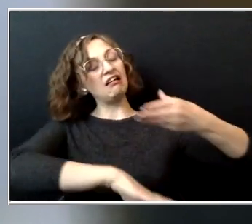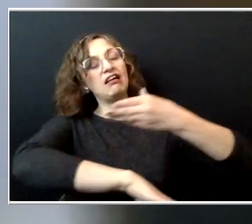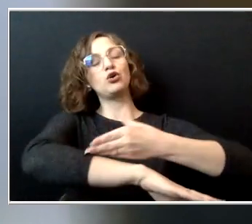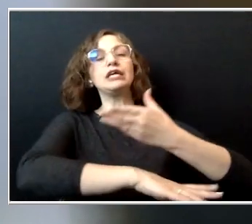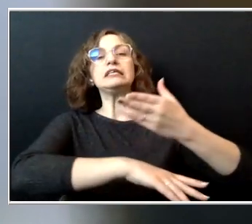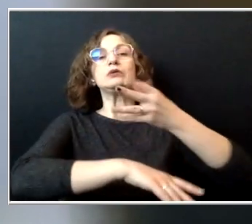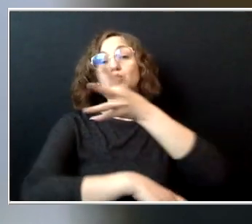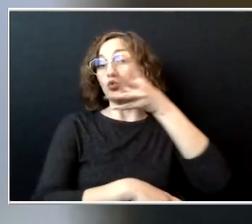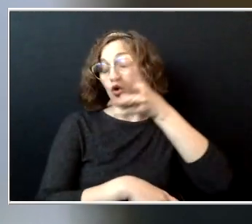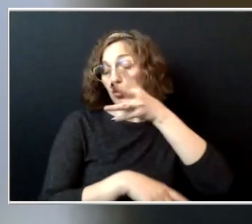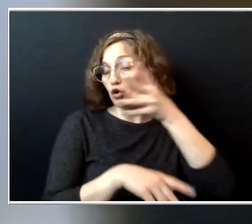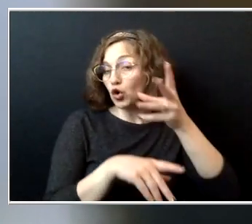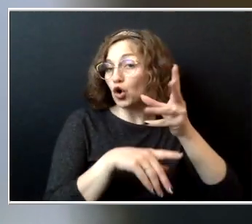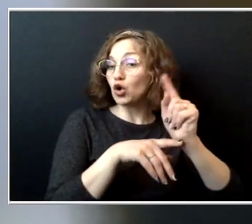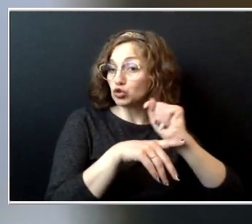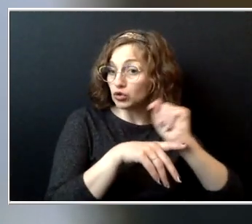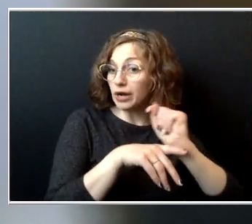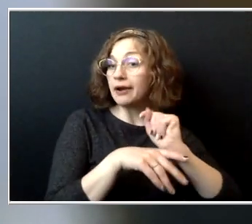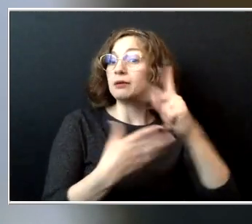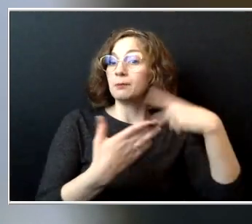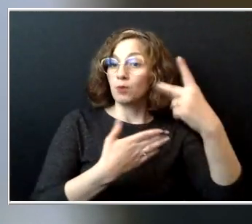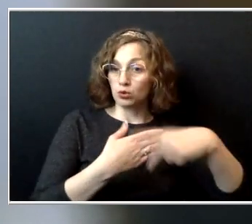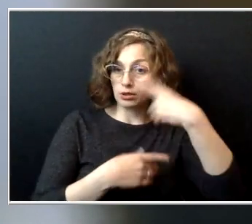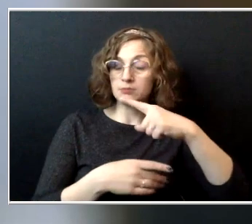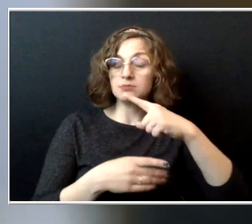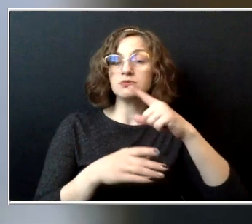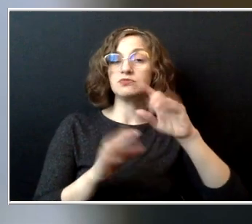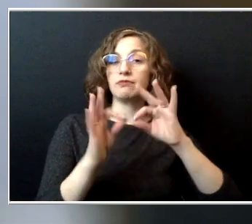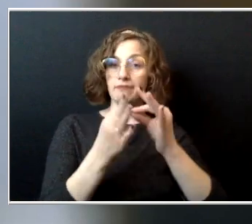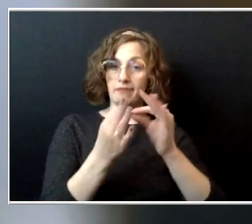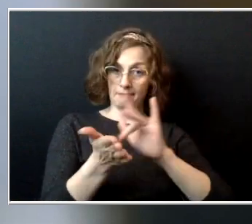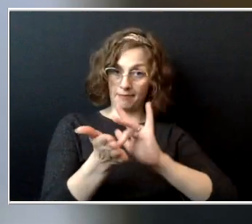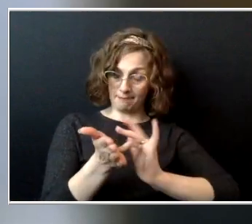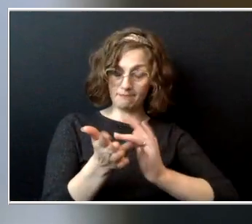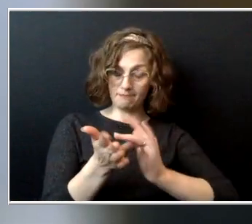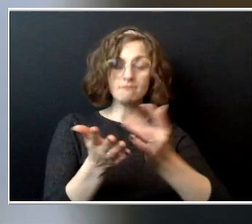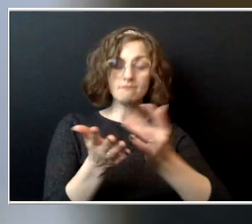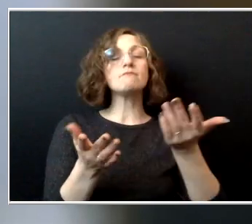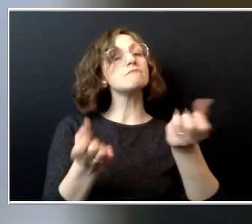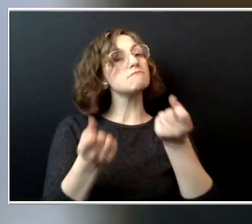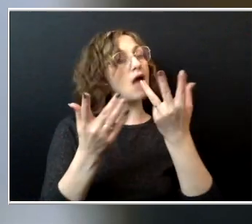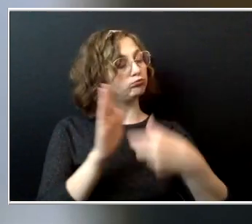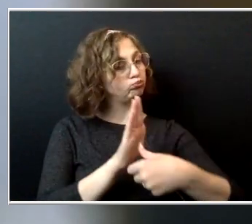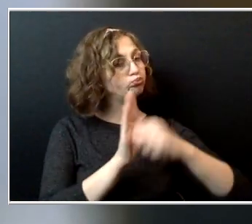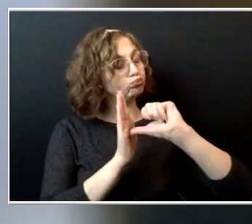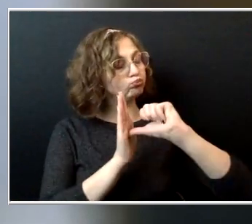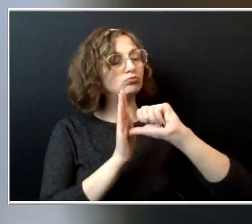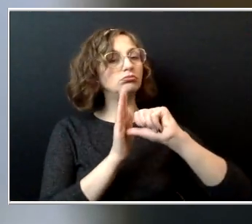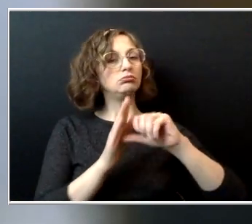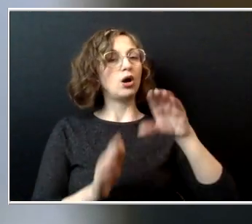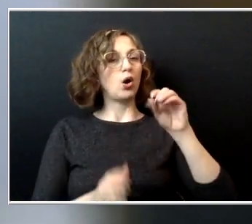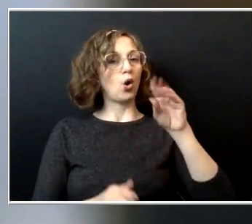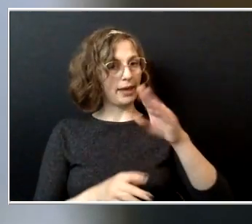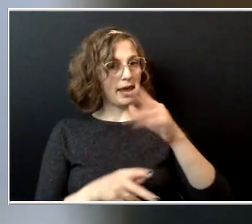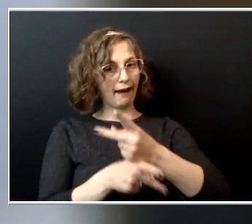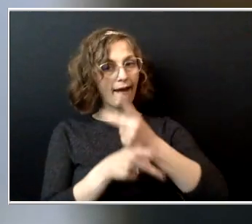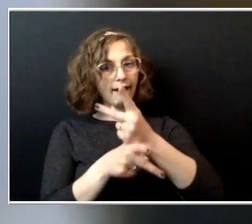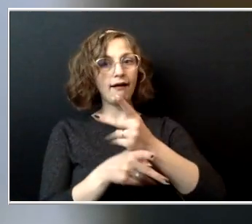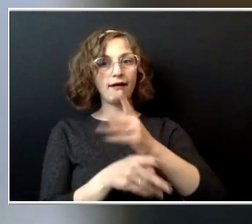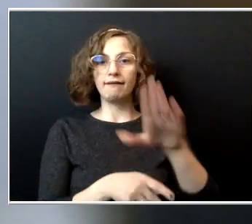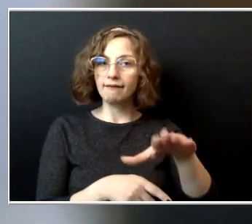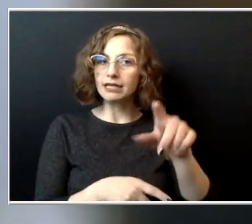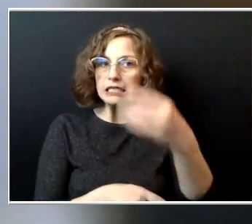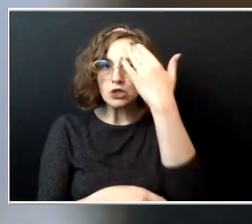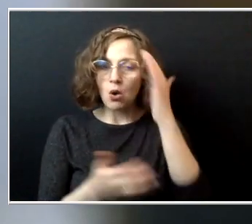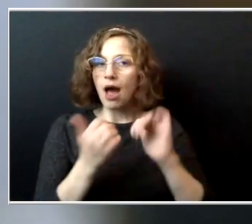in family medicine. Many of those emphasize obstetrical care and the ability to provide a C-section when